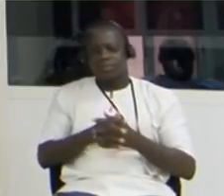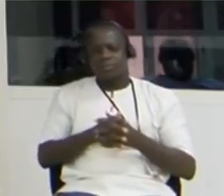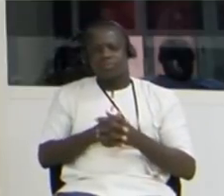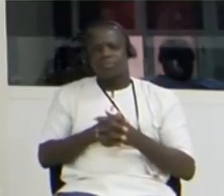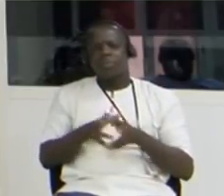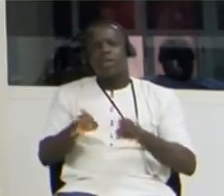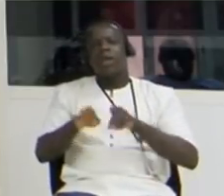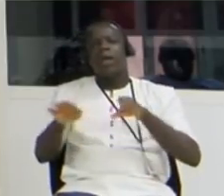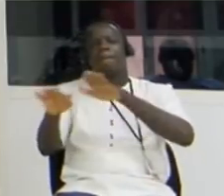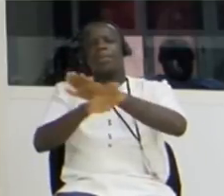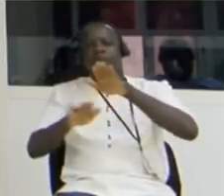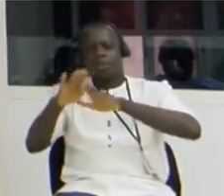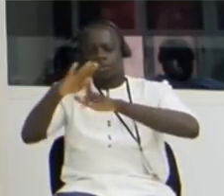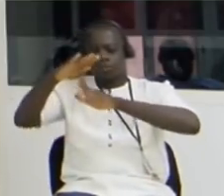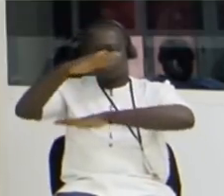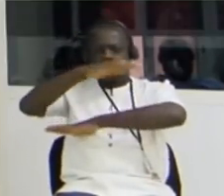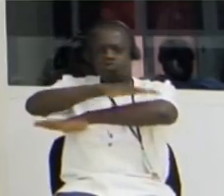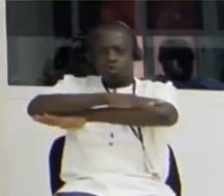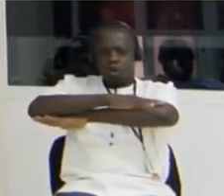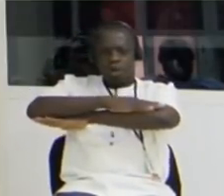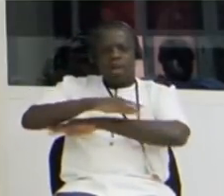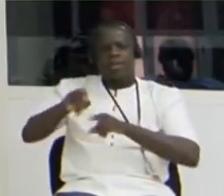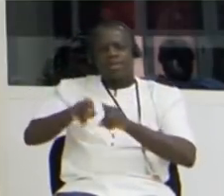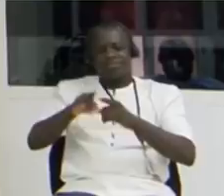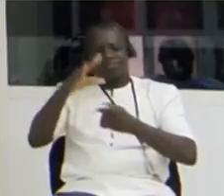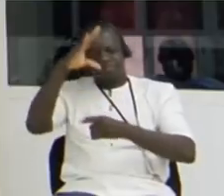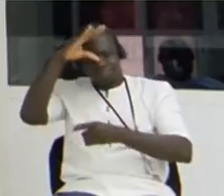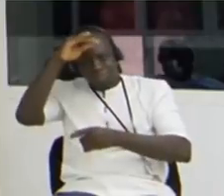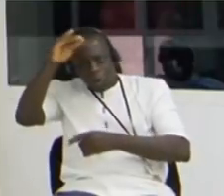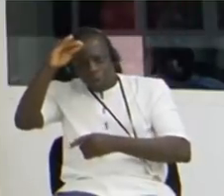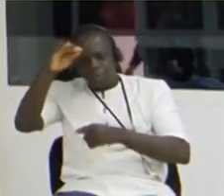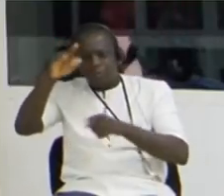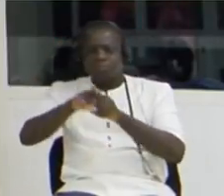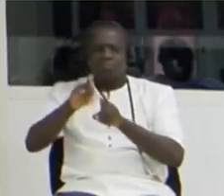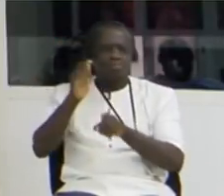girls and boys go to education without